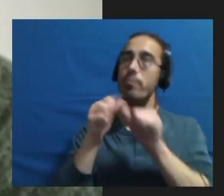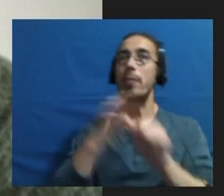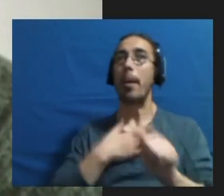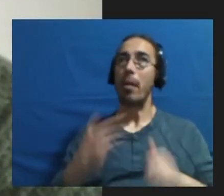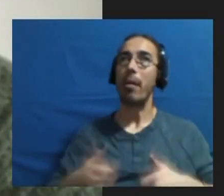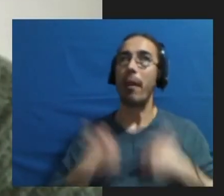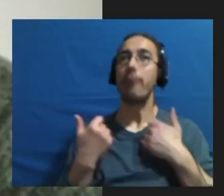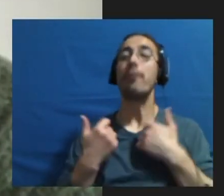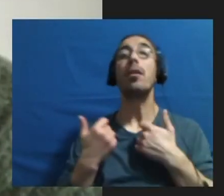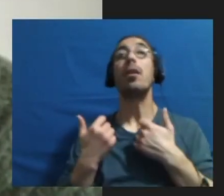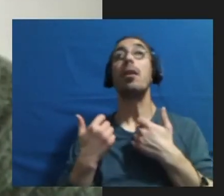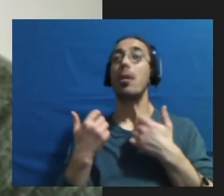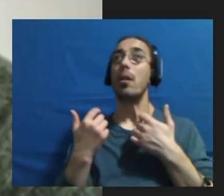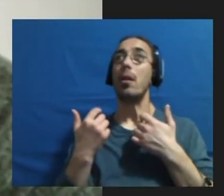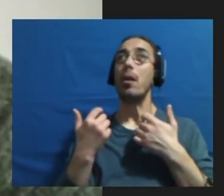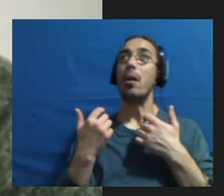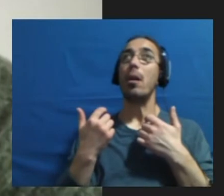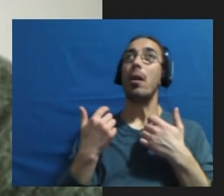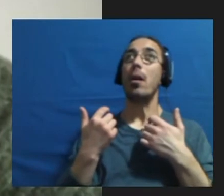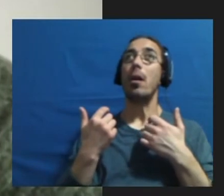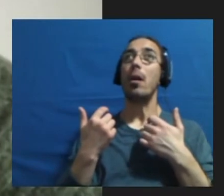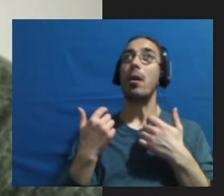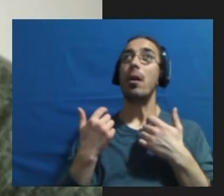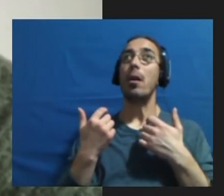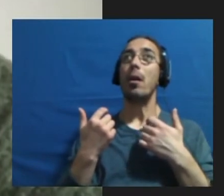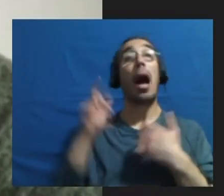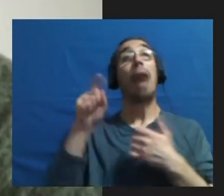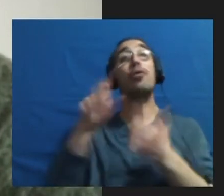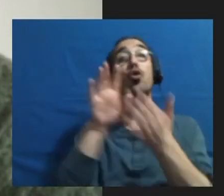to learn that